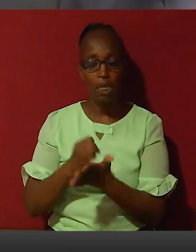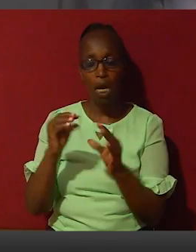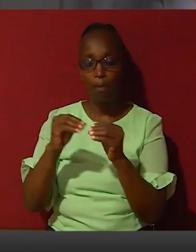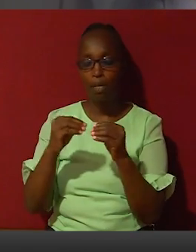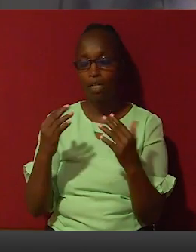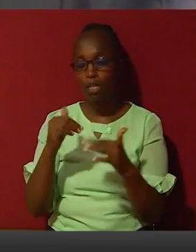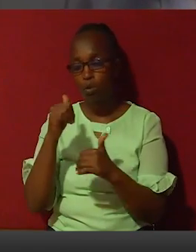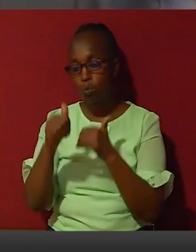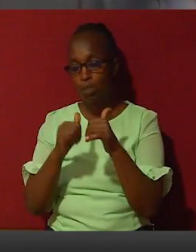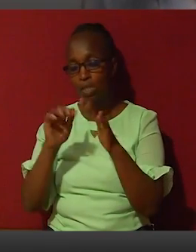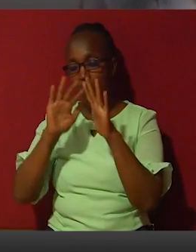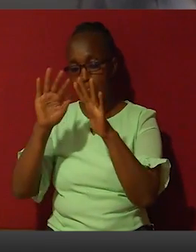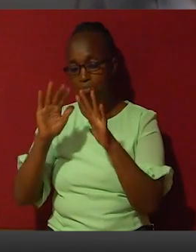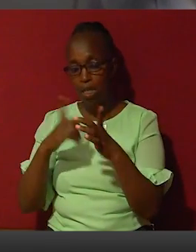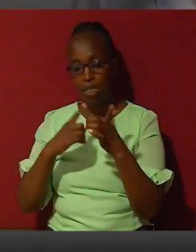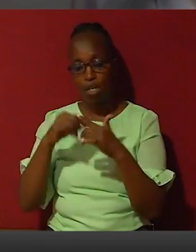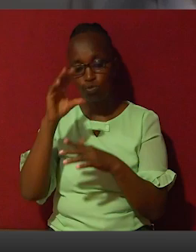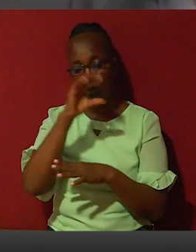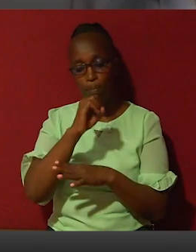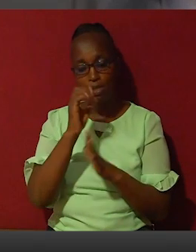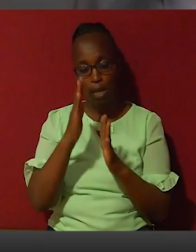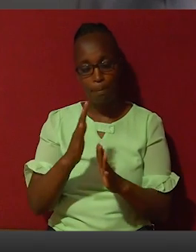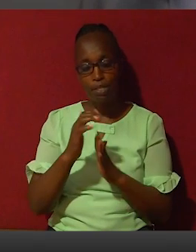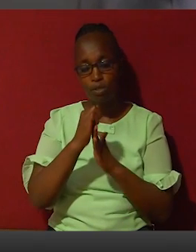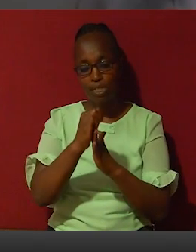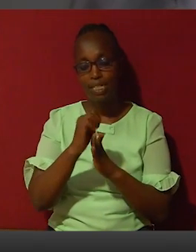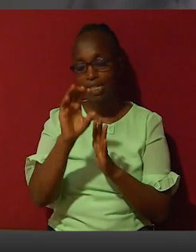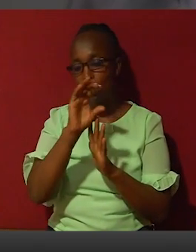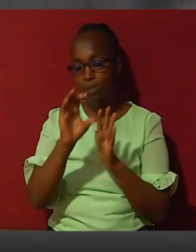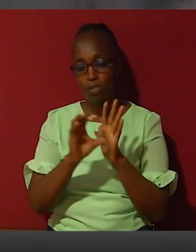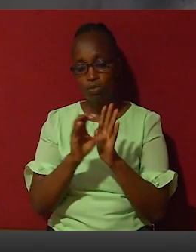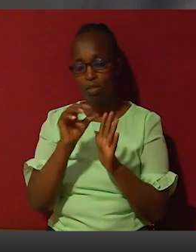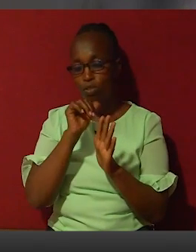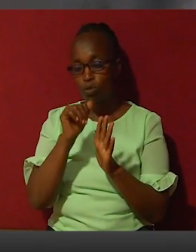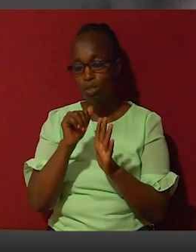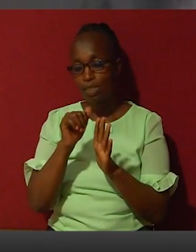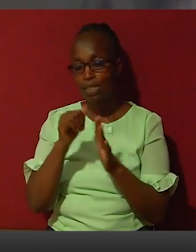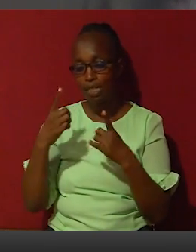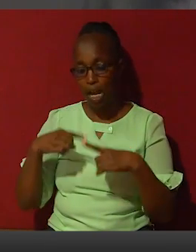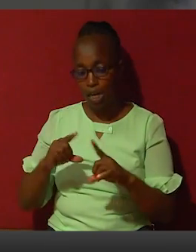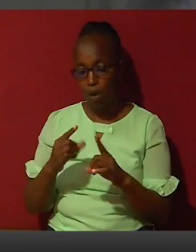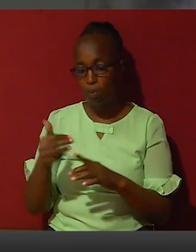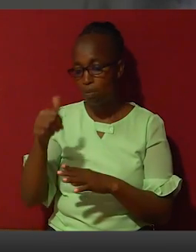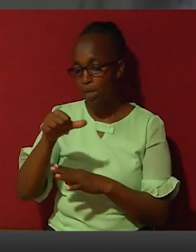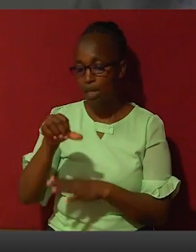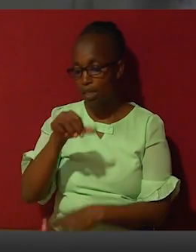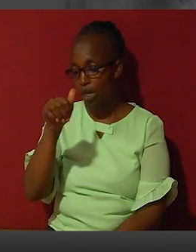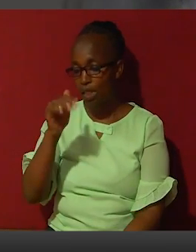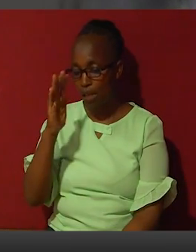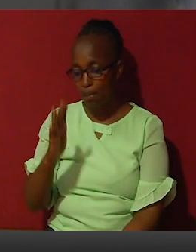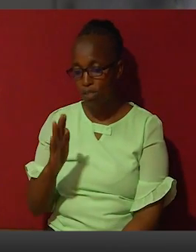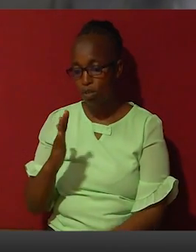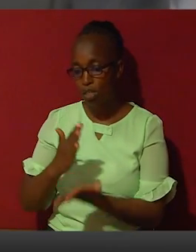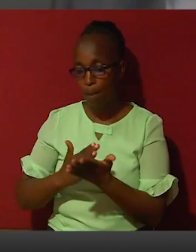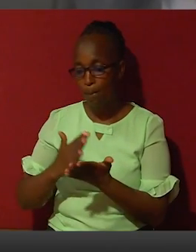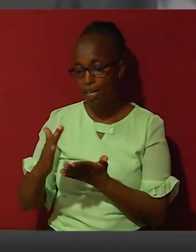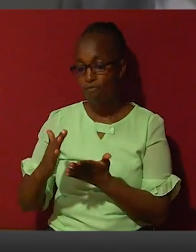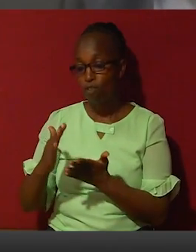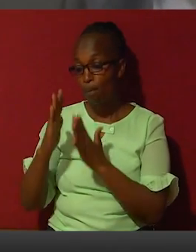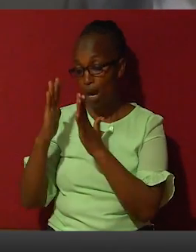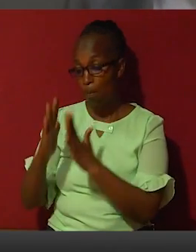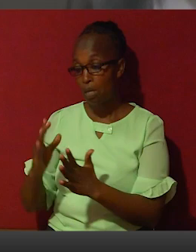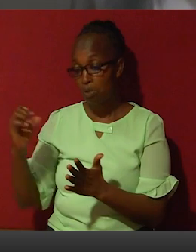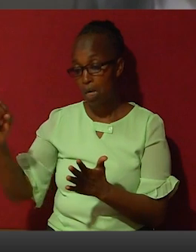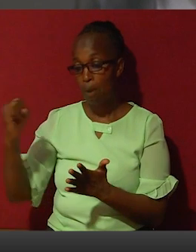necessary and then we don't have a chair, because our constitution does not allow any other person other than a person designated by the party leader to